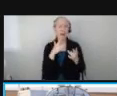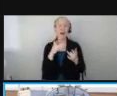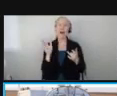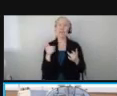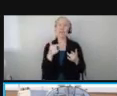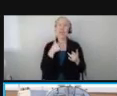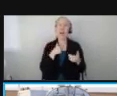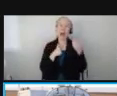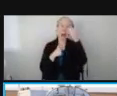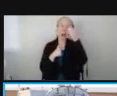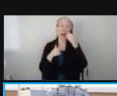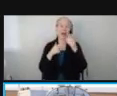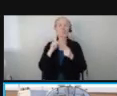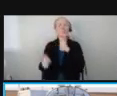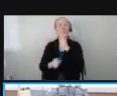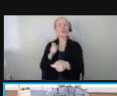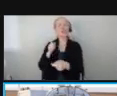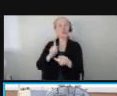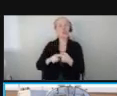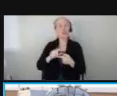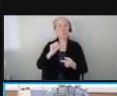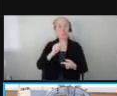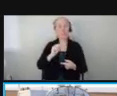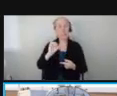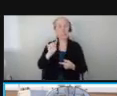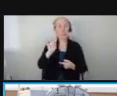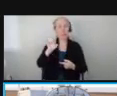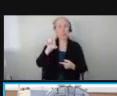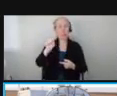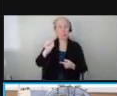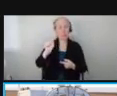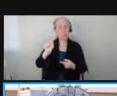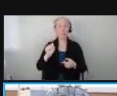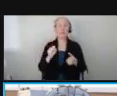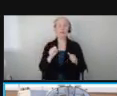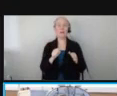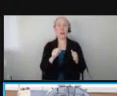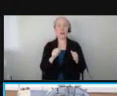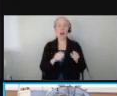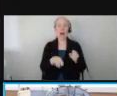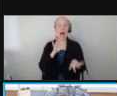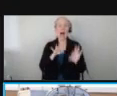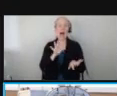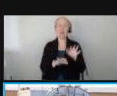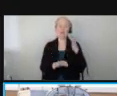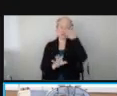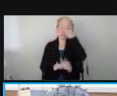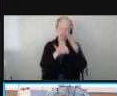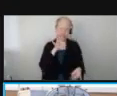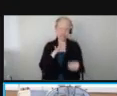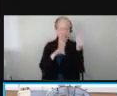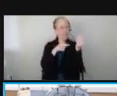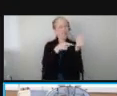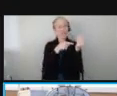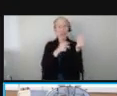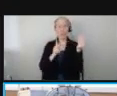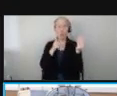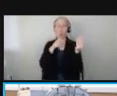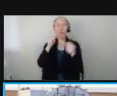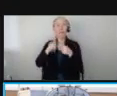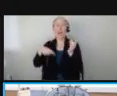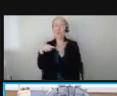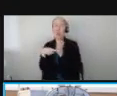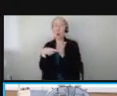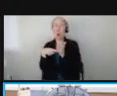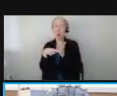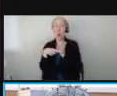with the donations to St. Jude's. So people who can't afford to go into space, there was a chance to fly. I spent a couple $100 on lottery tickets